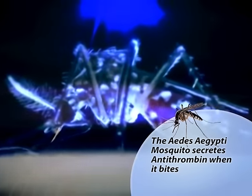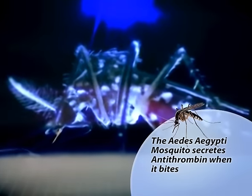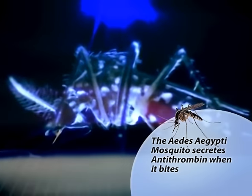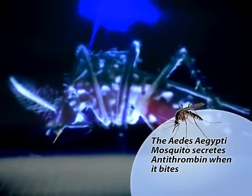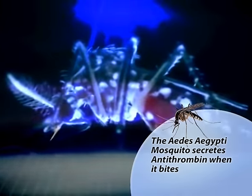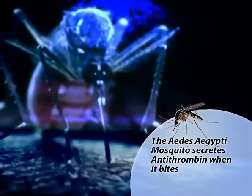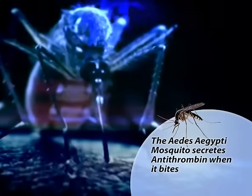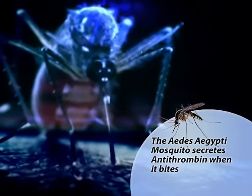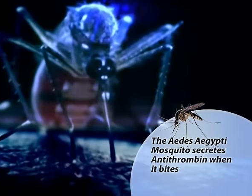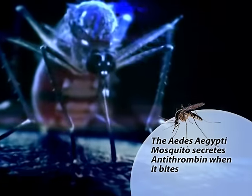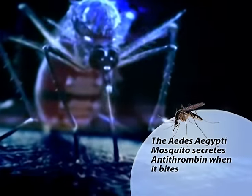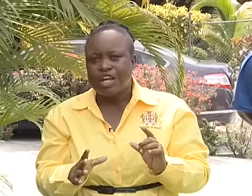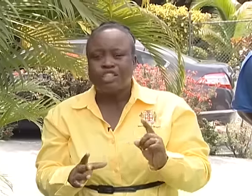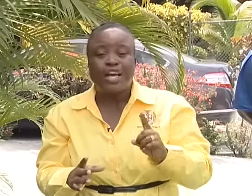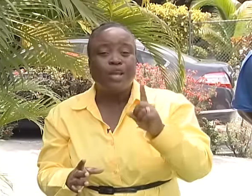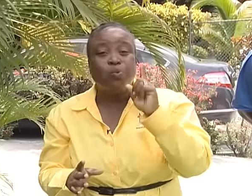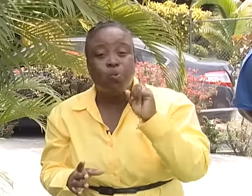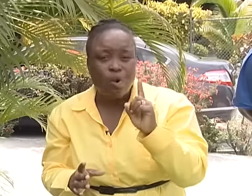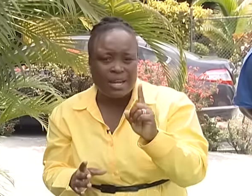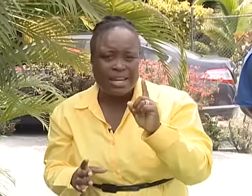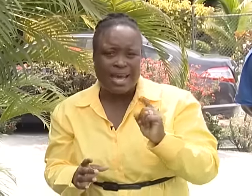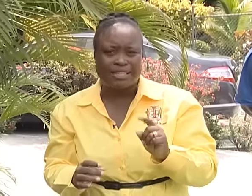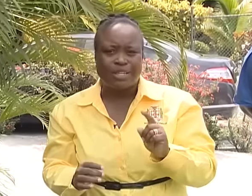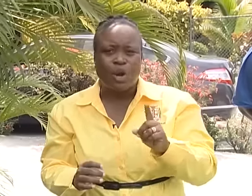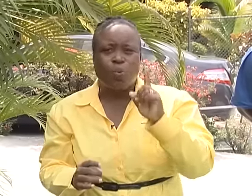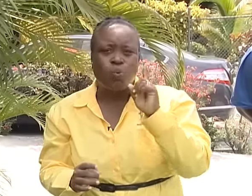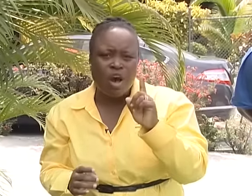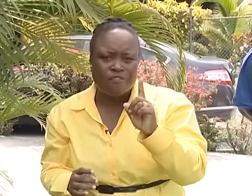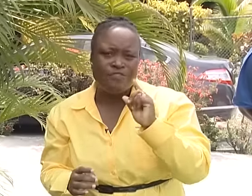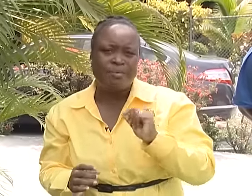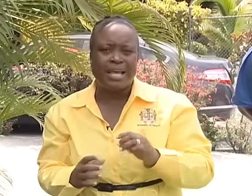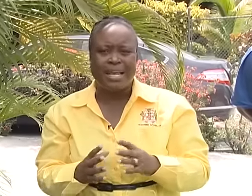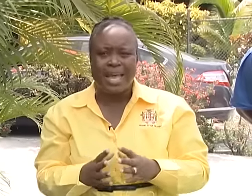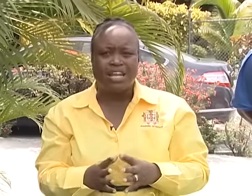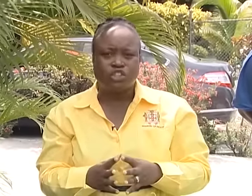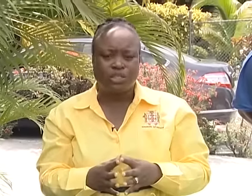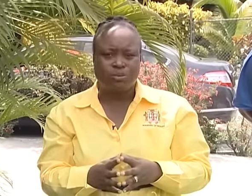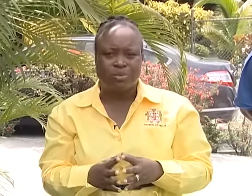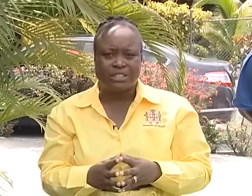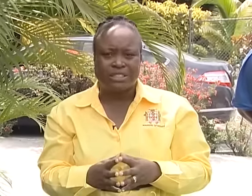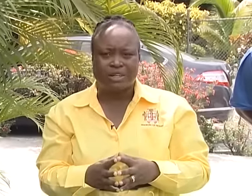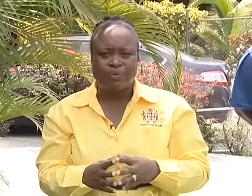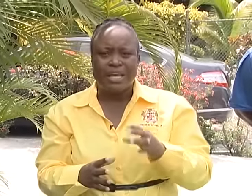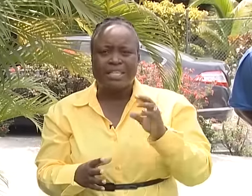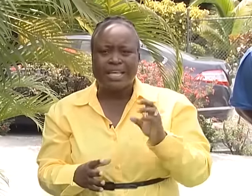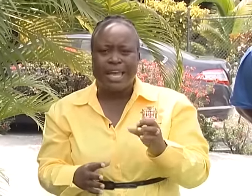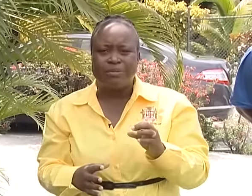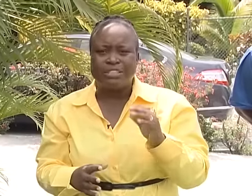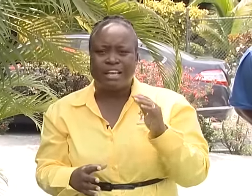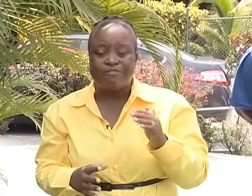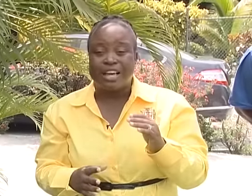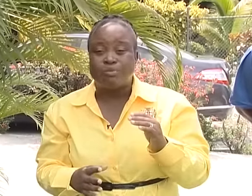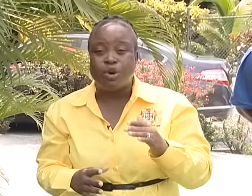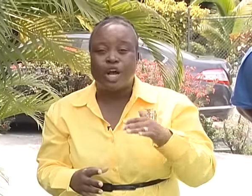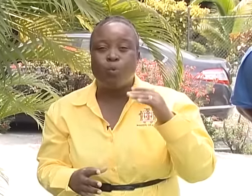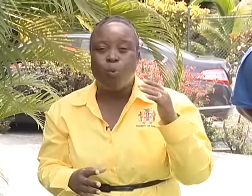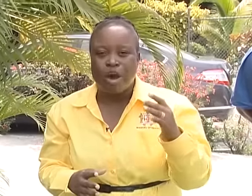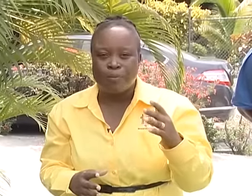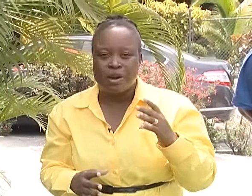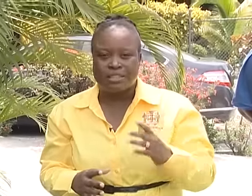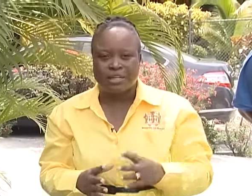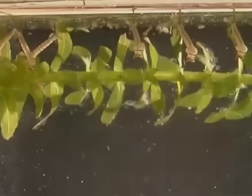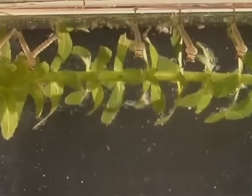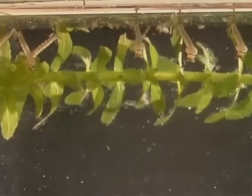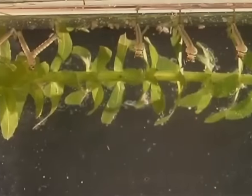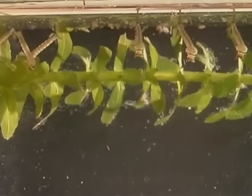substance, the pathogen is passed on. So in one night, one female Aedes aegypti mosquito is able to infect more than